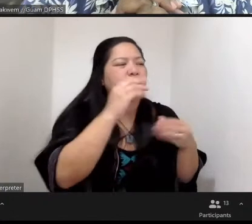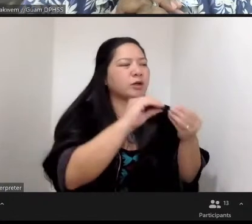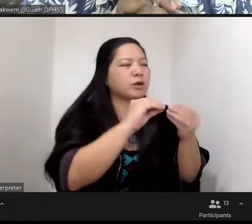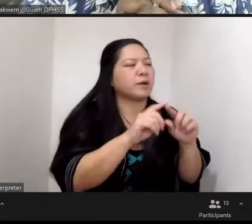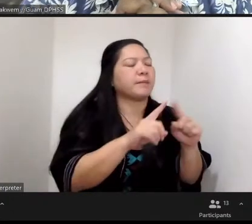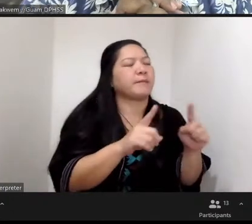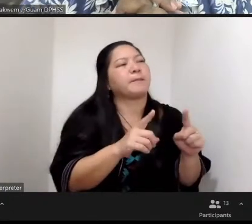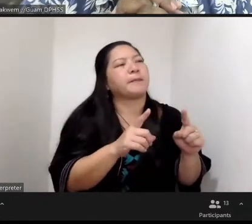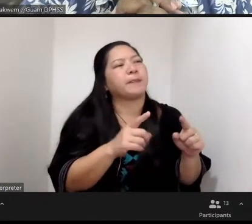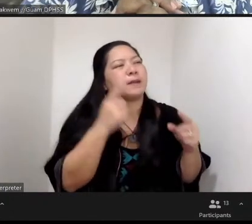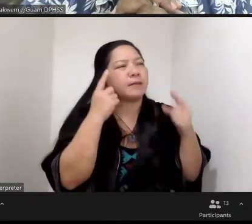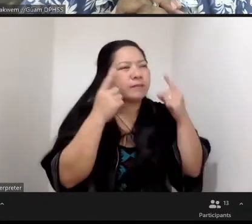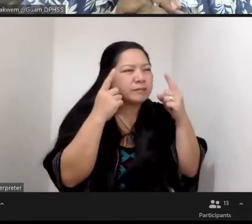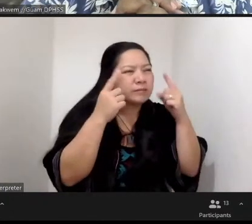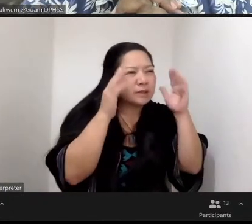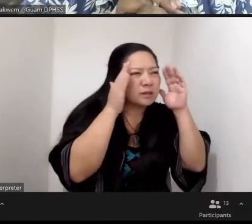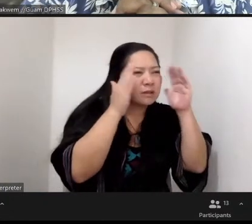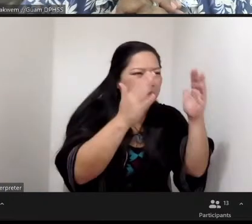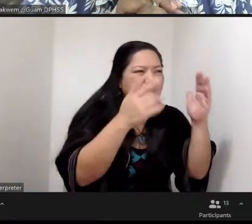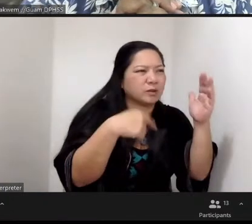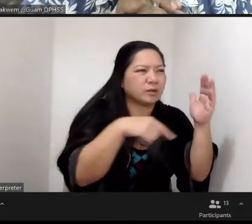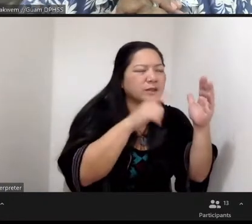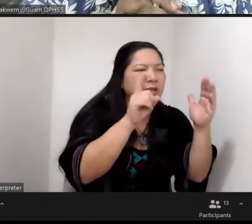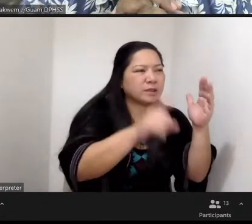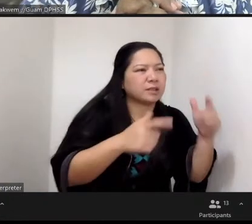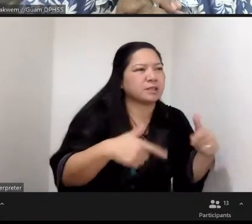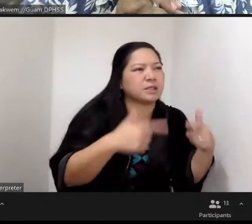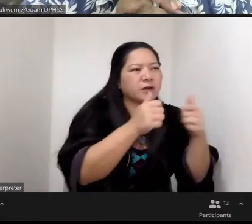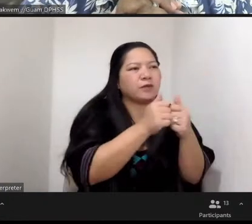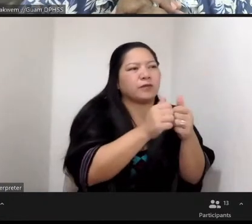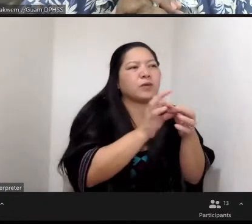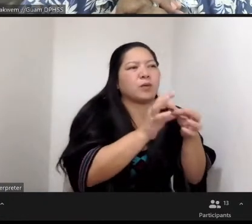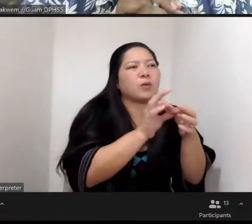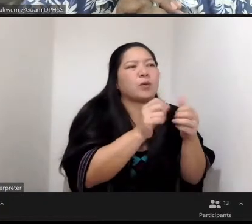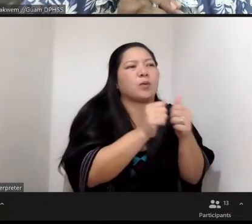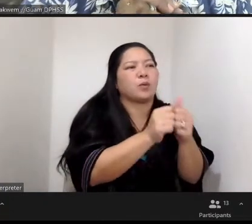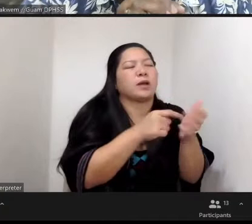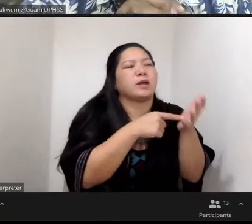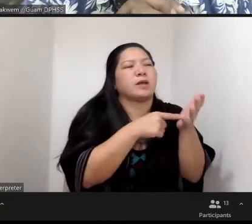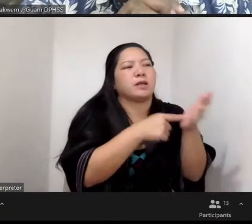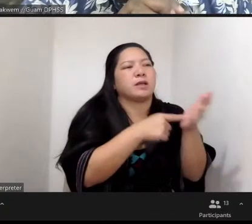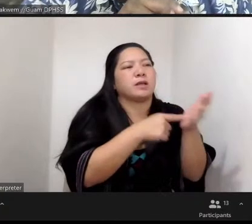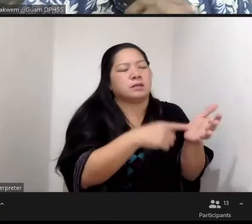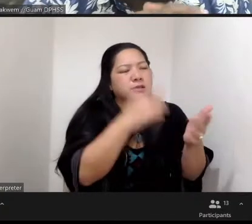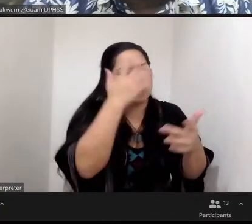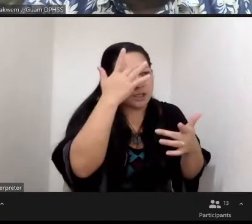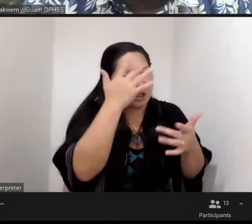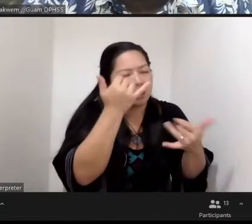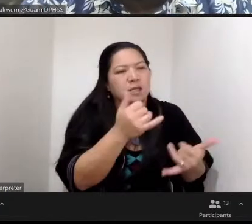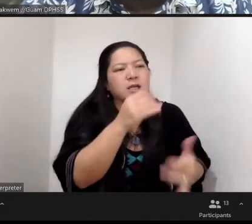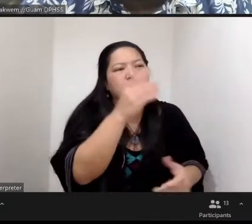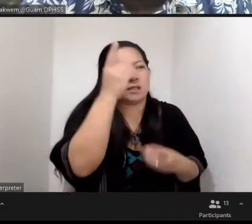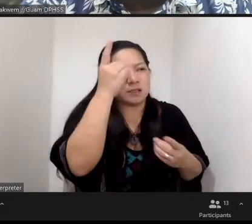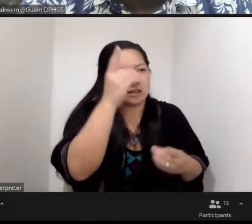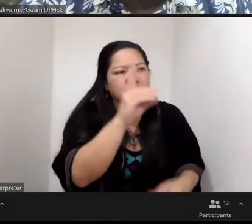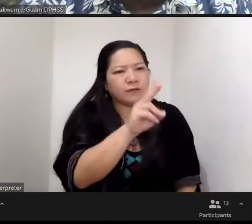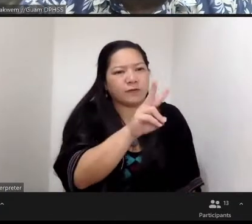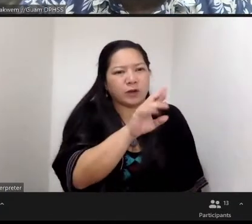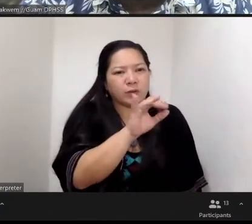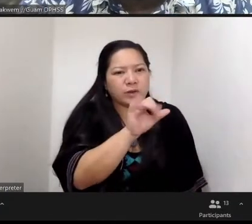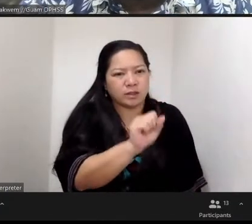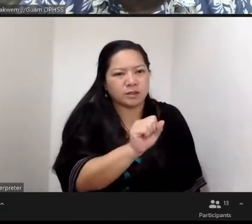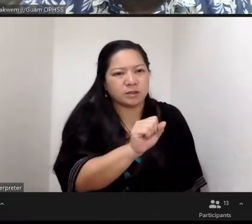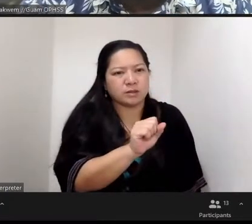to the mindset that we need to live with this virus. And, you know. Excuse me, Tony. Dr. Annette David would